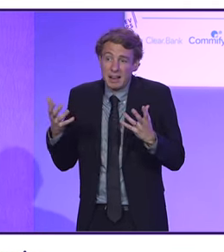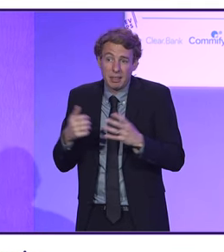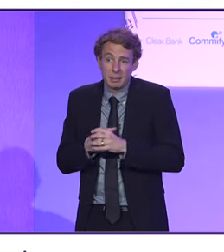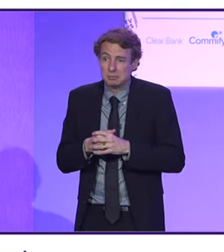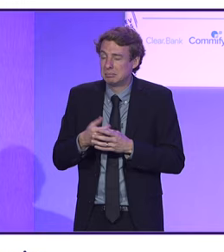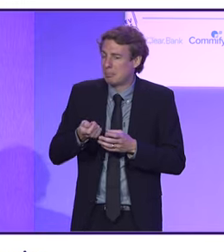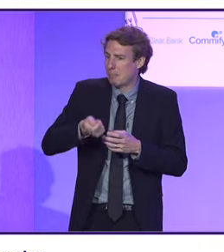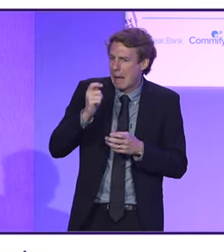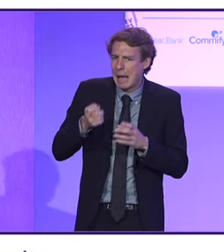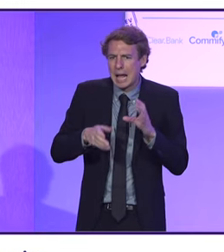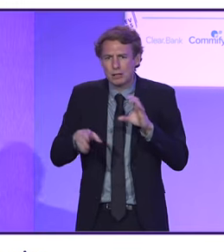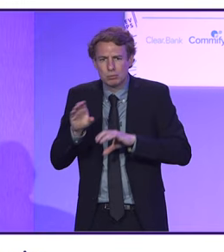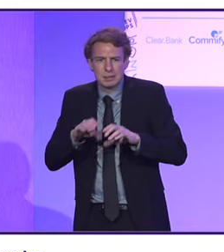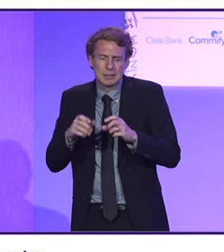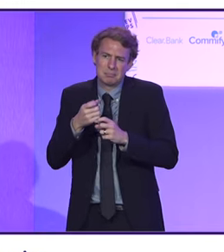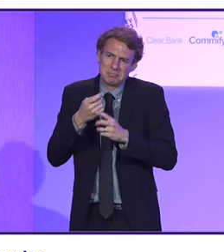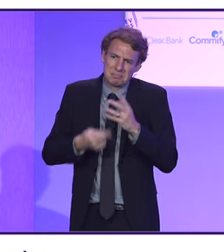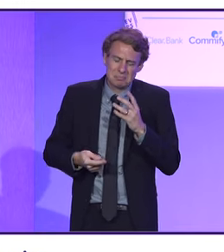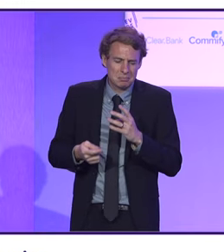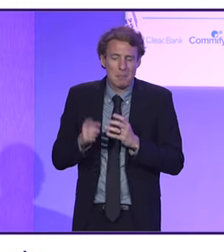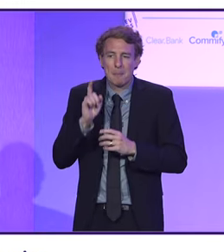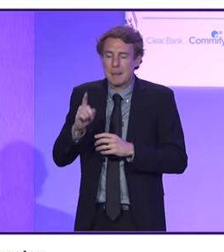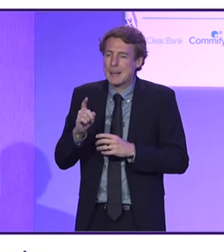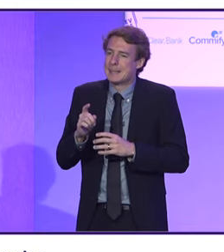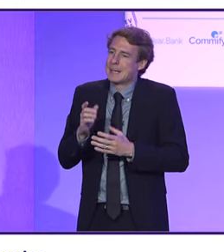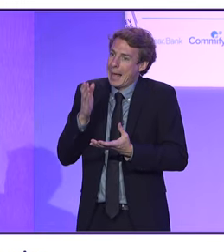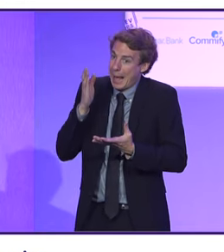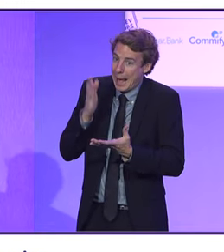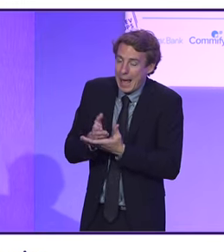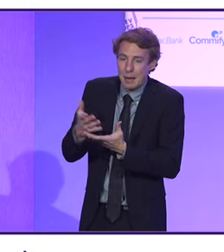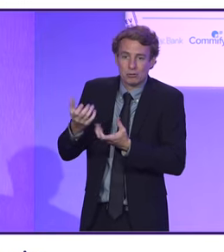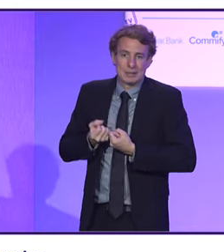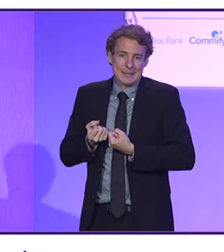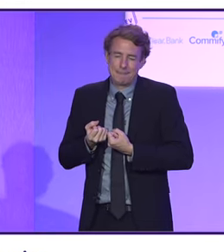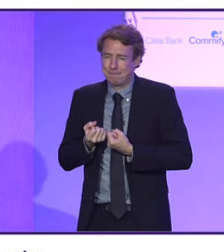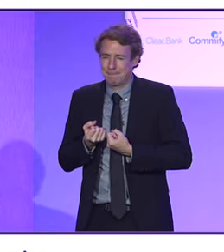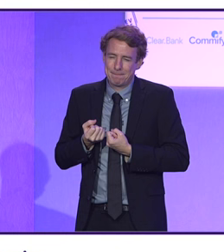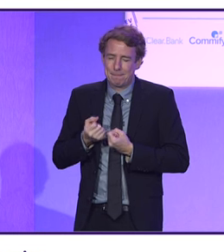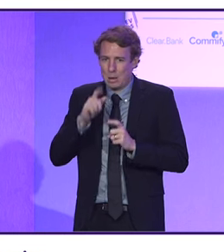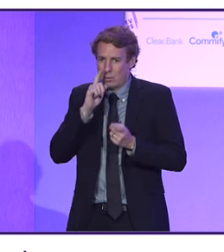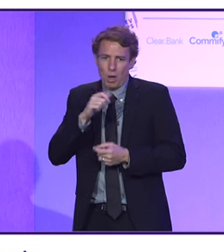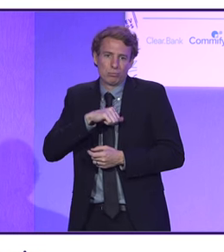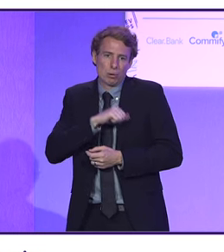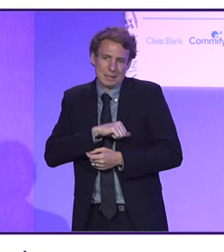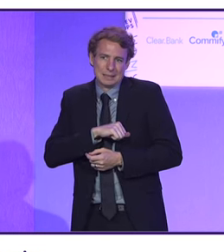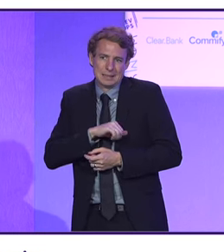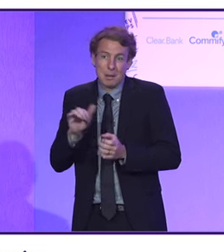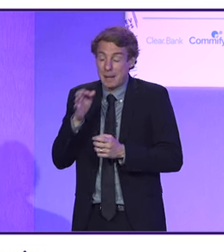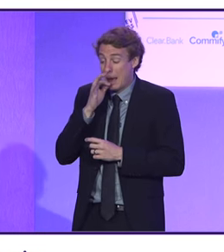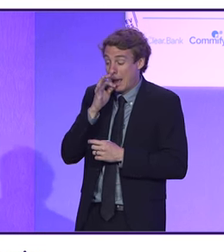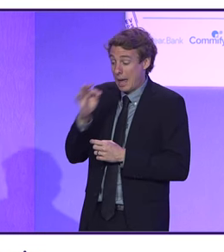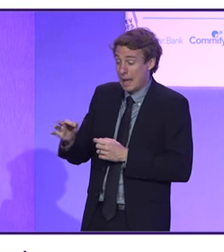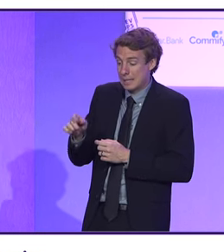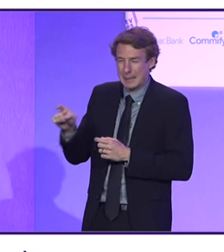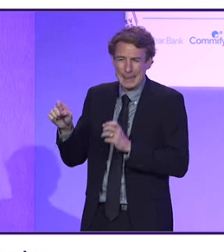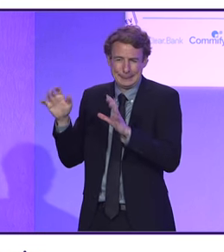pans, ingredients, whatever, but no promises. Provisioning does its best, but they may get confused by what you ask for.